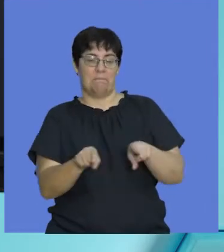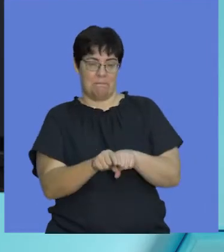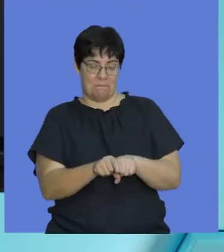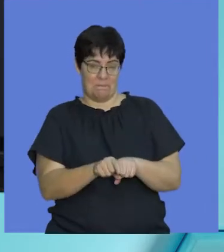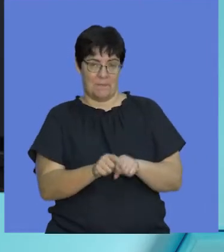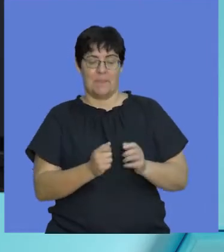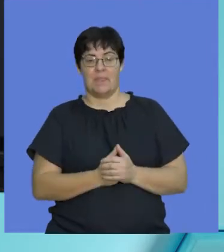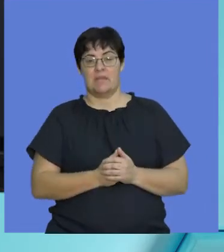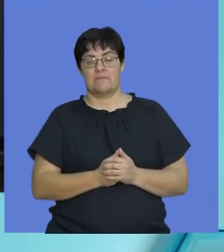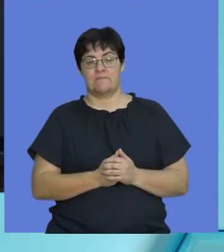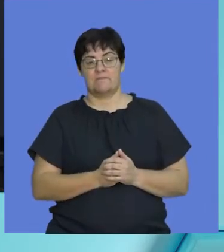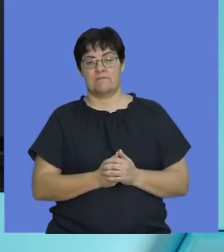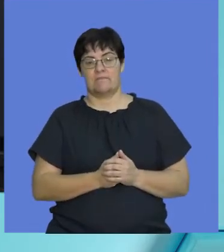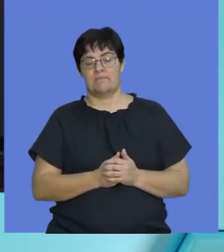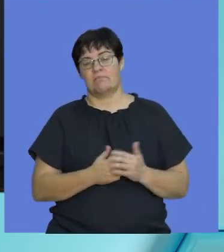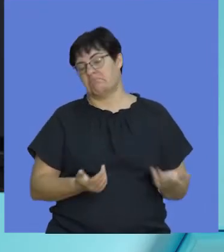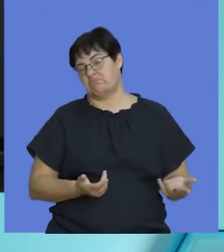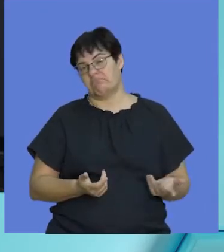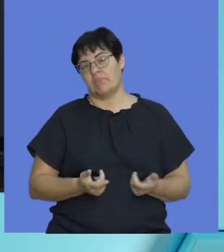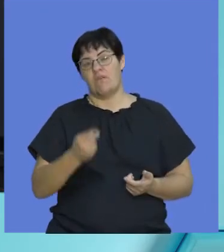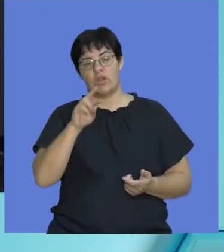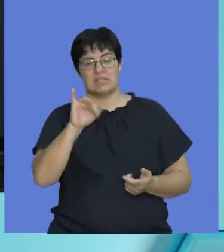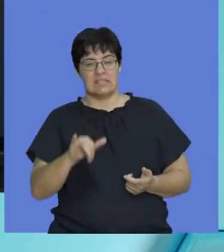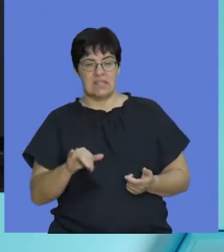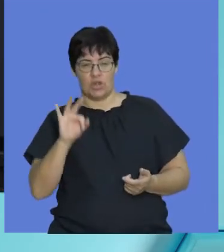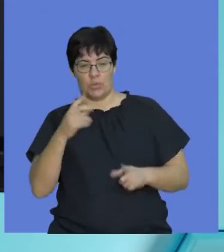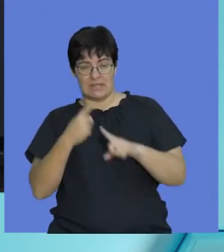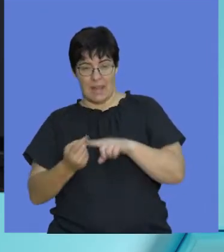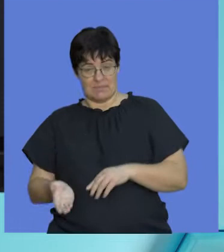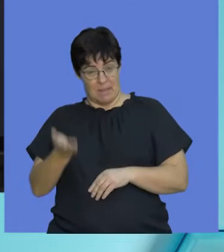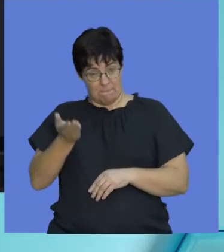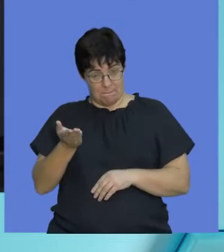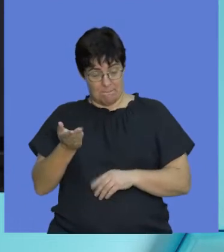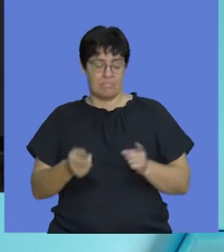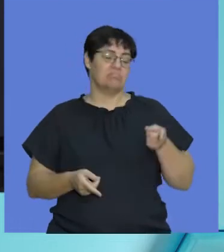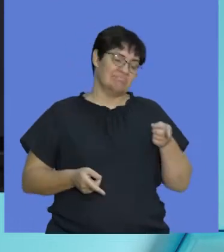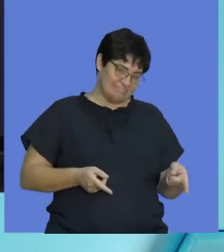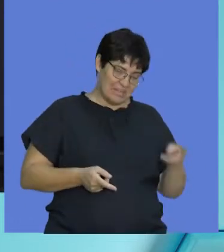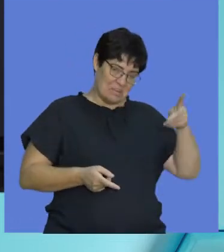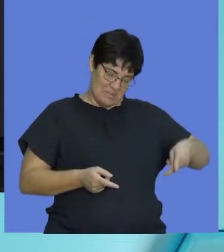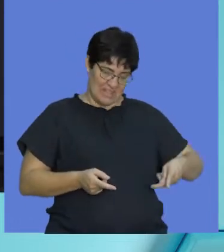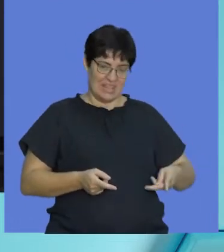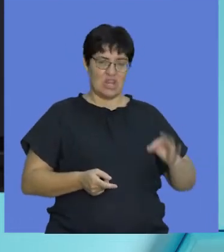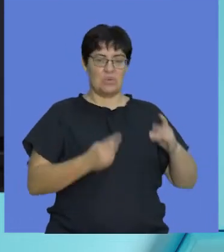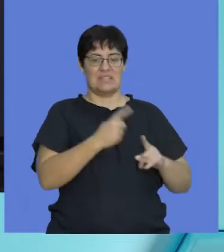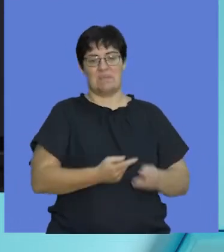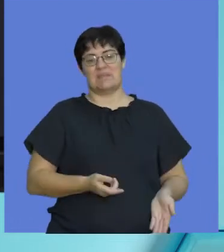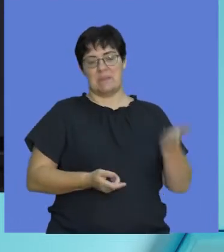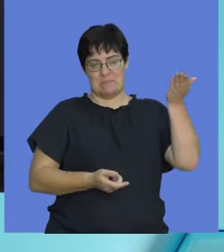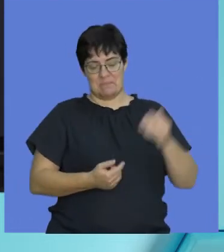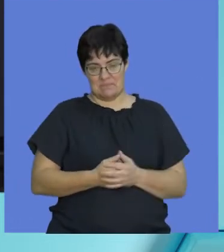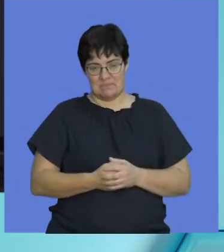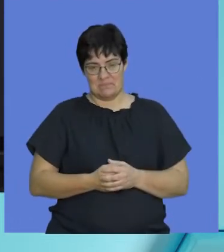same factor. If I make the velocity 3 times bigger, the momentum is 3 times bigger. If I